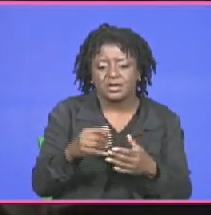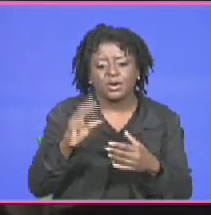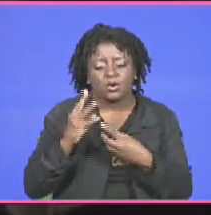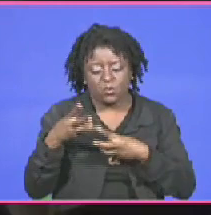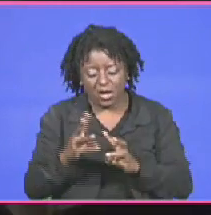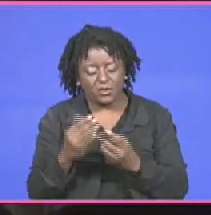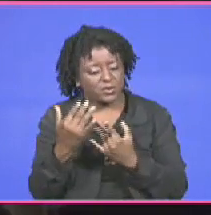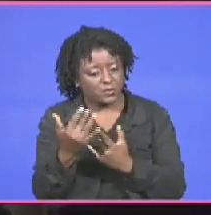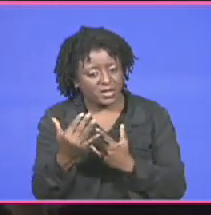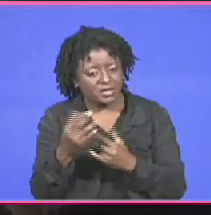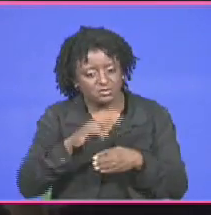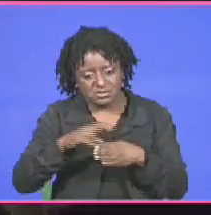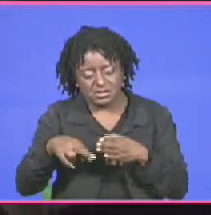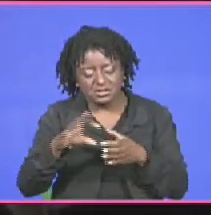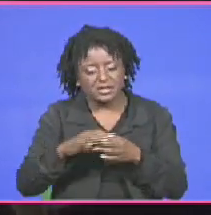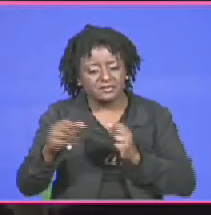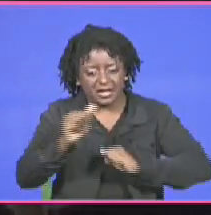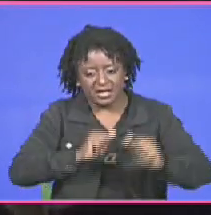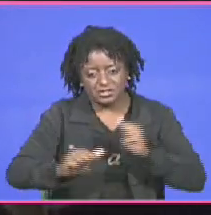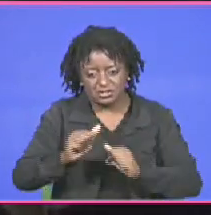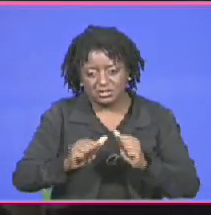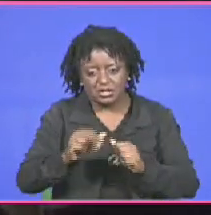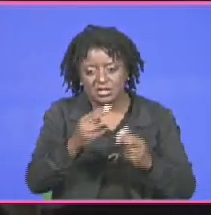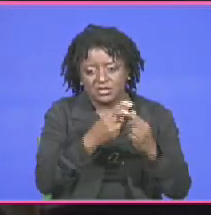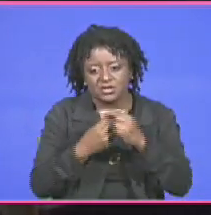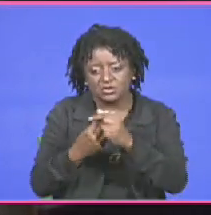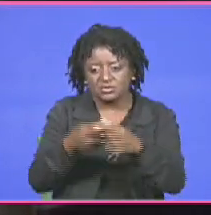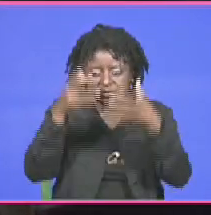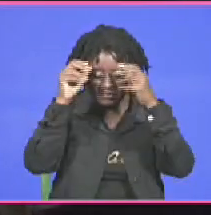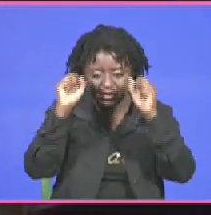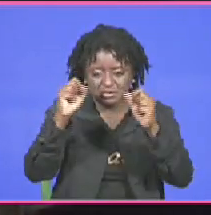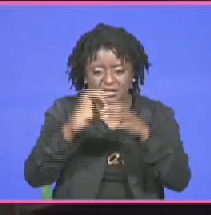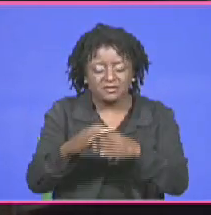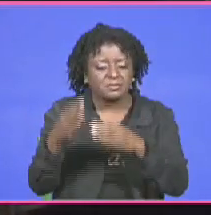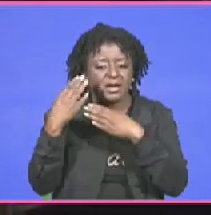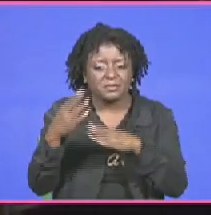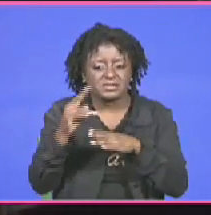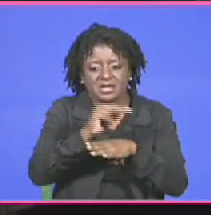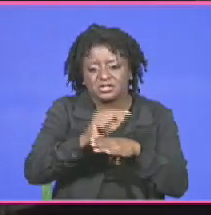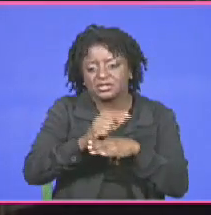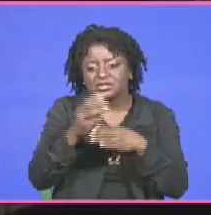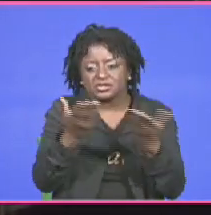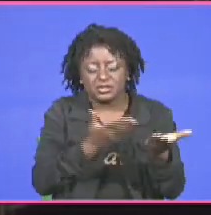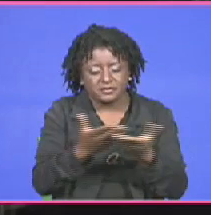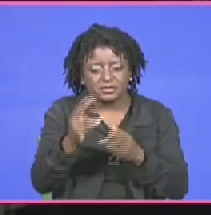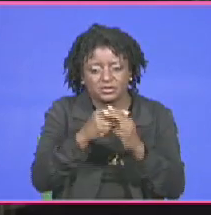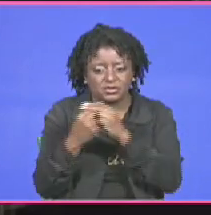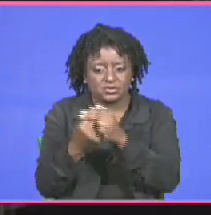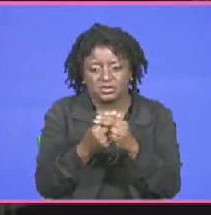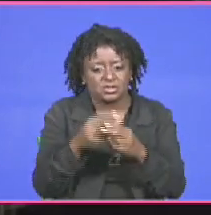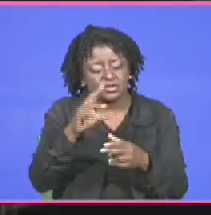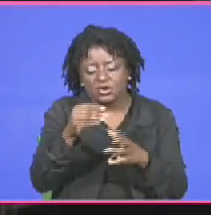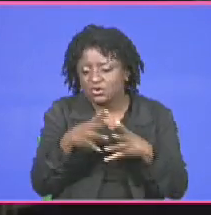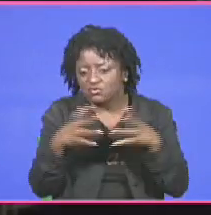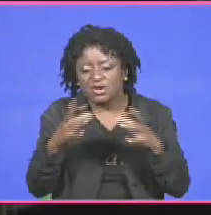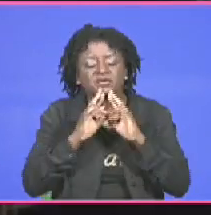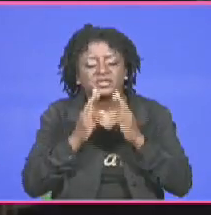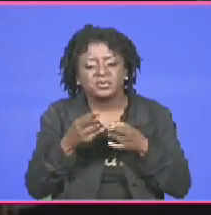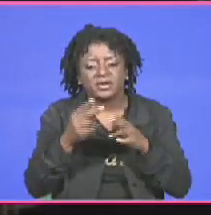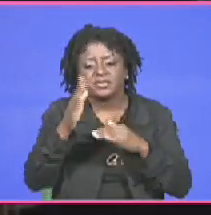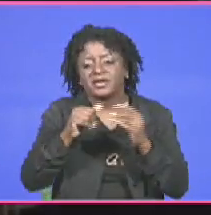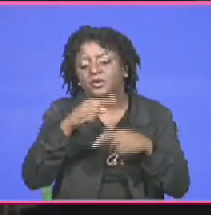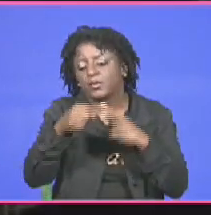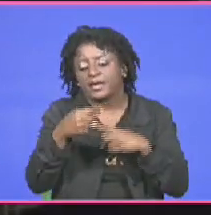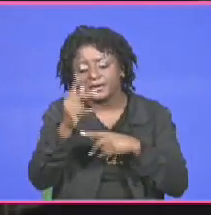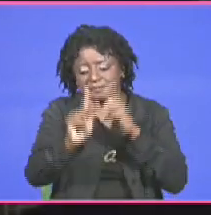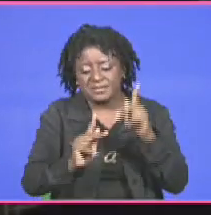those actions, according to the union president of the Bahamas Financial Services Union, there's no greater response and result than when the people take